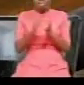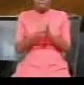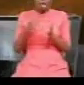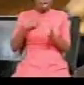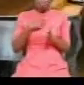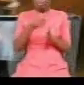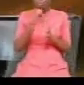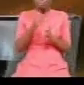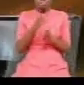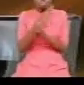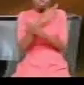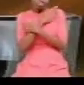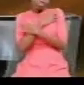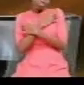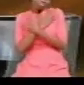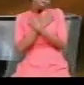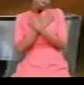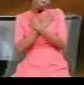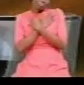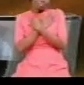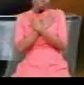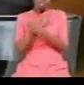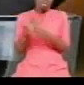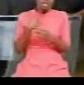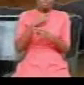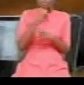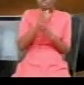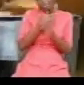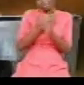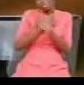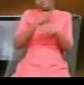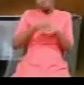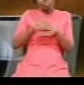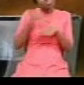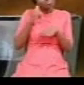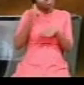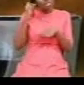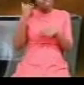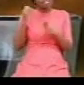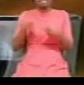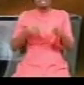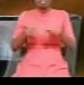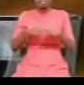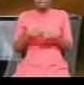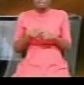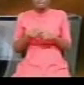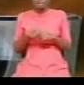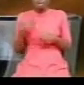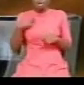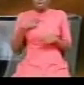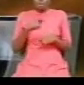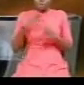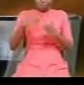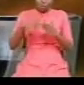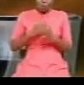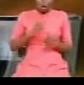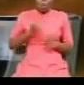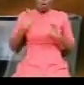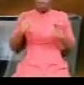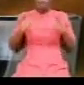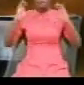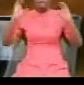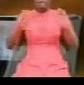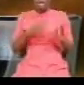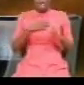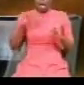not rest on our oar. We do not rest on the yesteryear activities. We renew our commitment